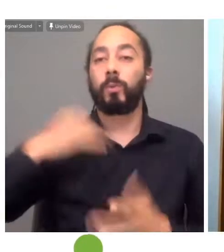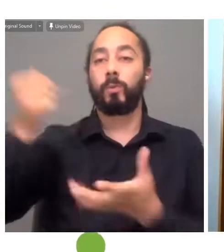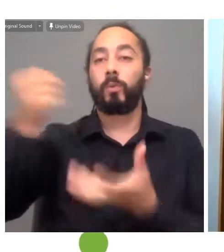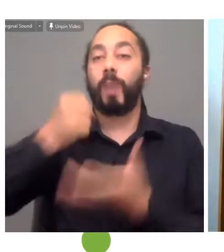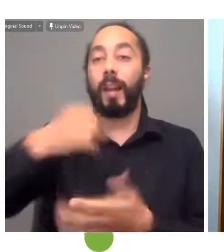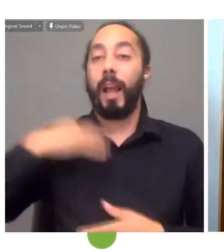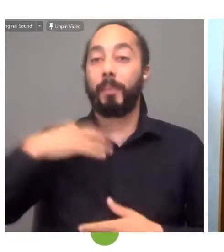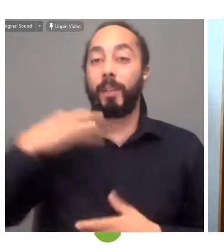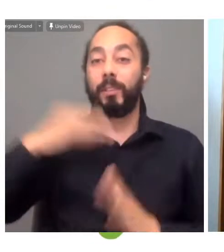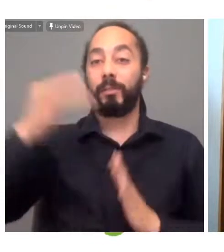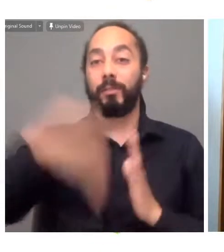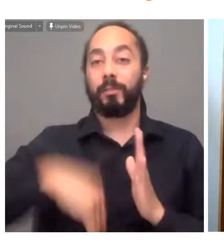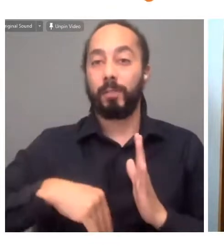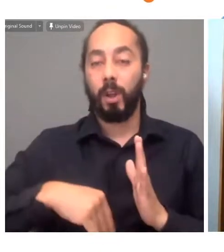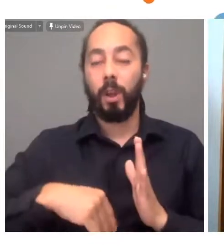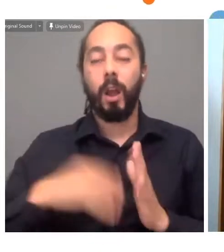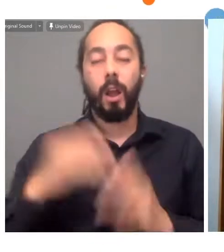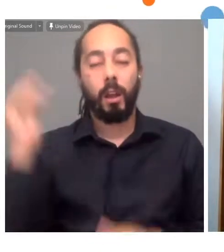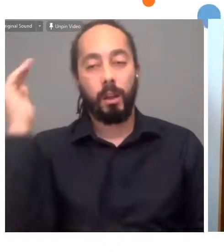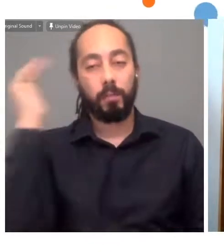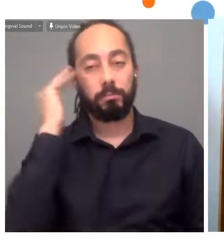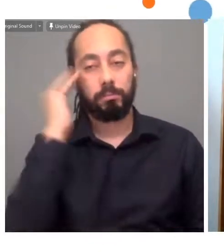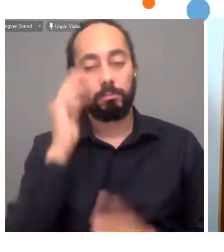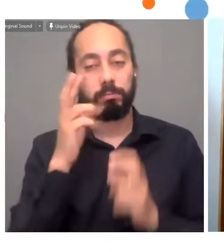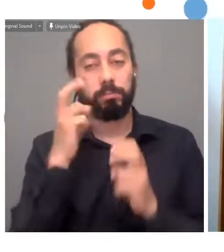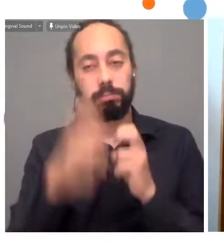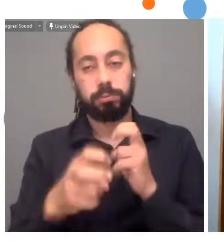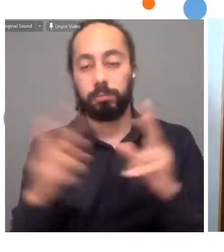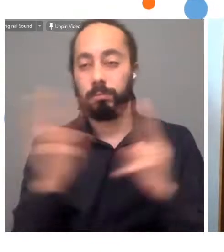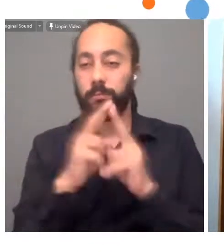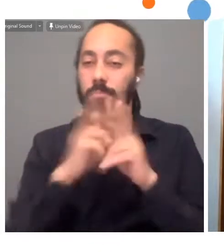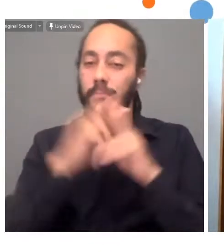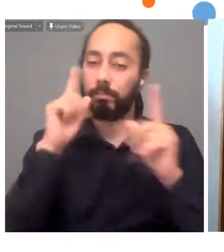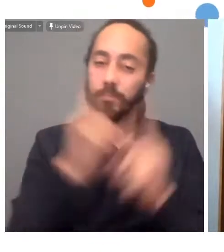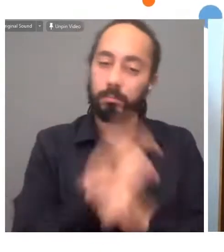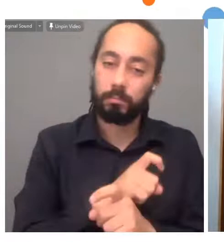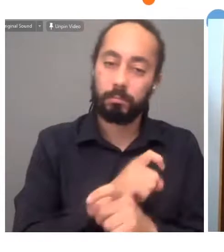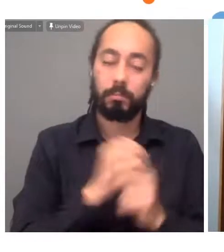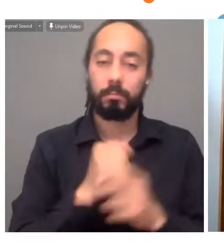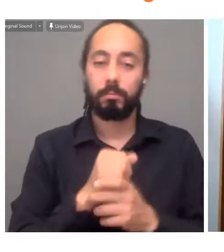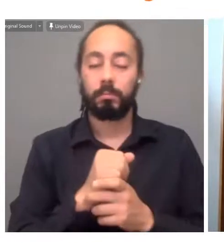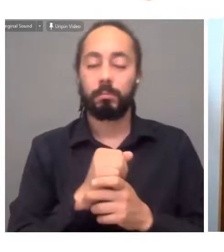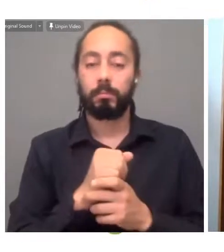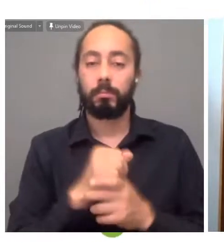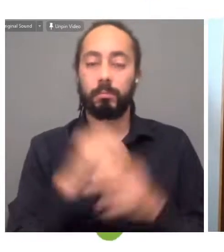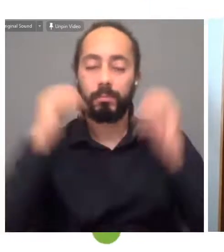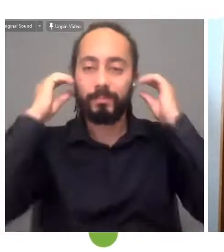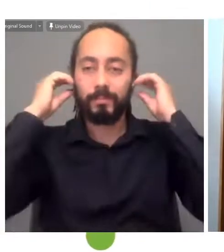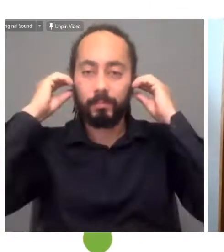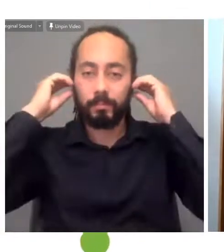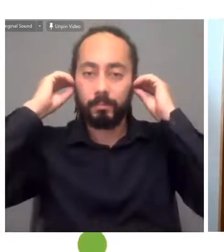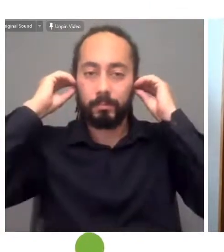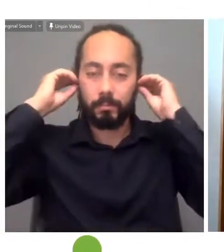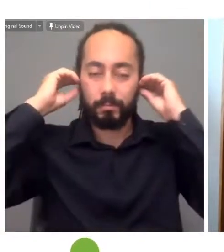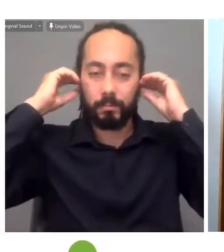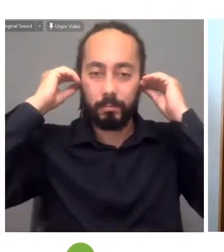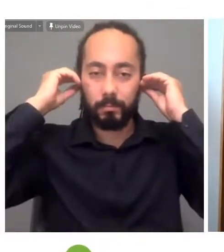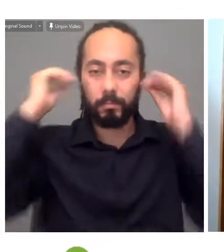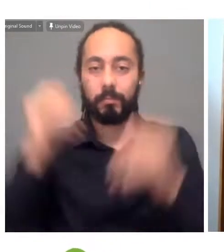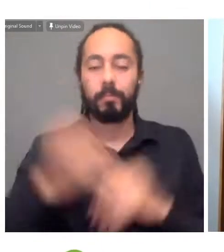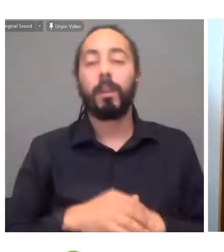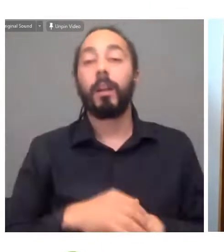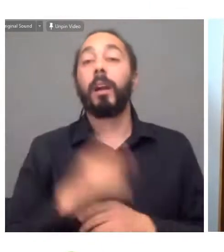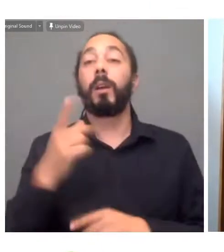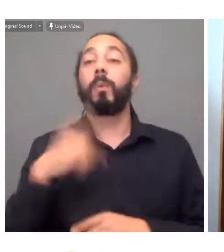I mean we know what they are. They're very complex, and to some extent, I mean we're starting to realize that they